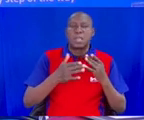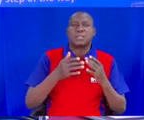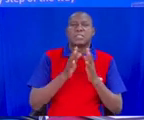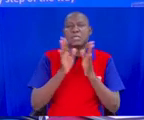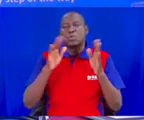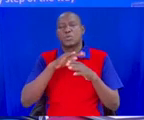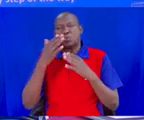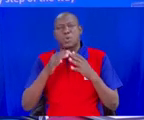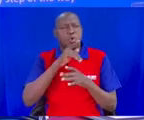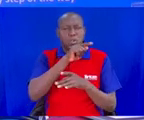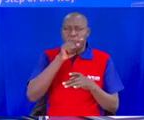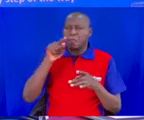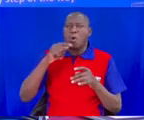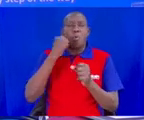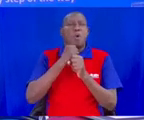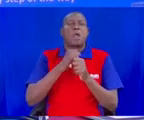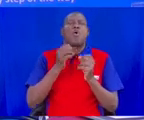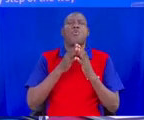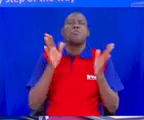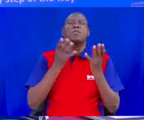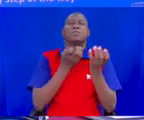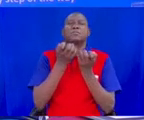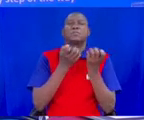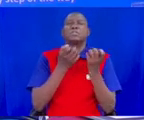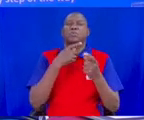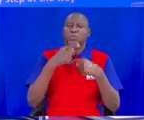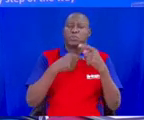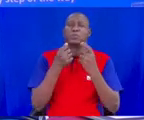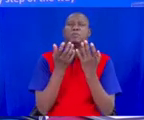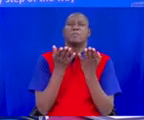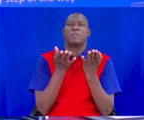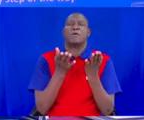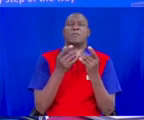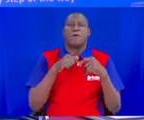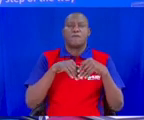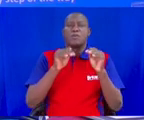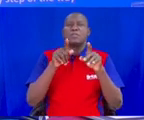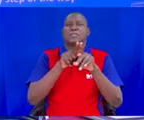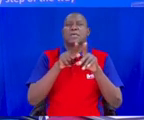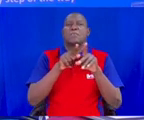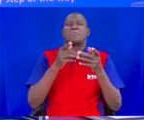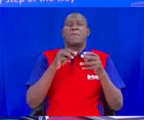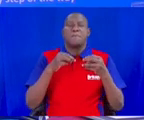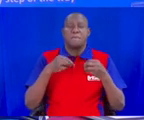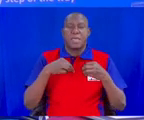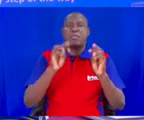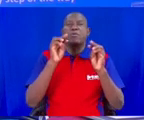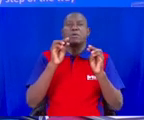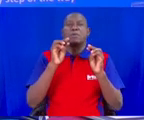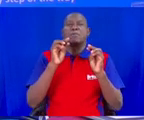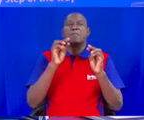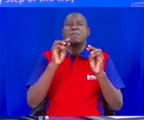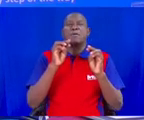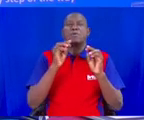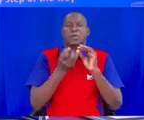them remain open for business and they are transacting. They have followed the same methodology as you've heard me describe for the asset